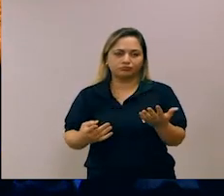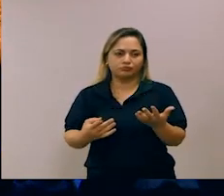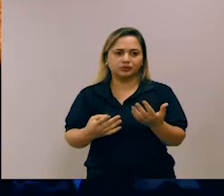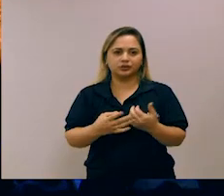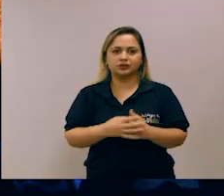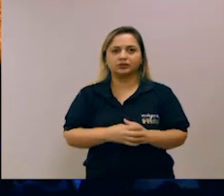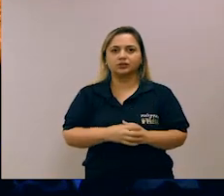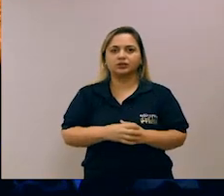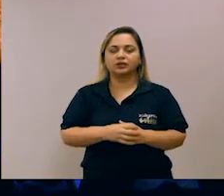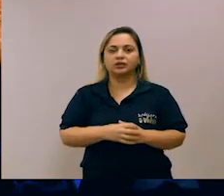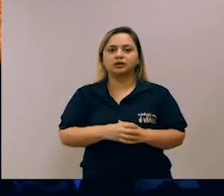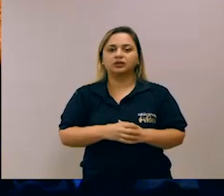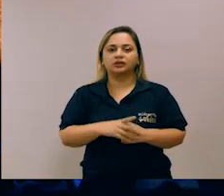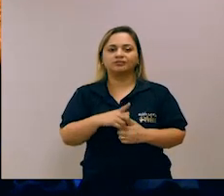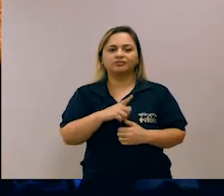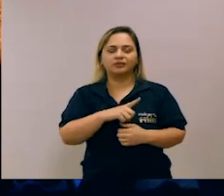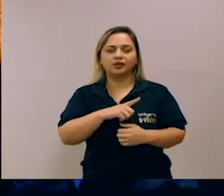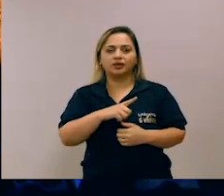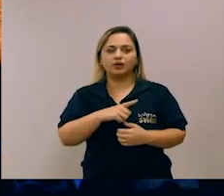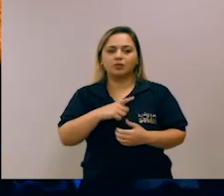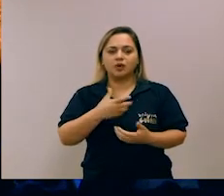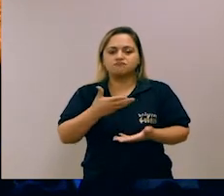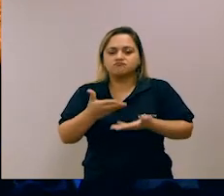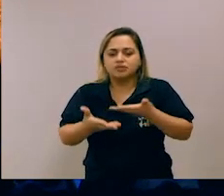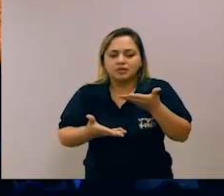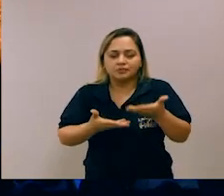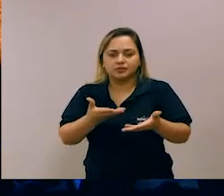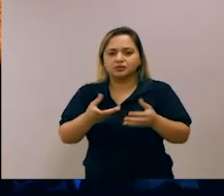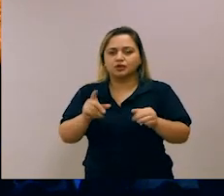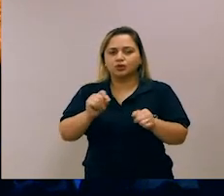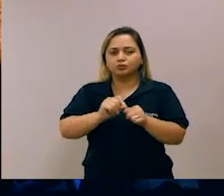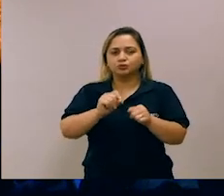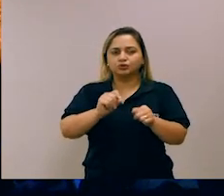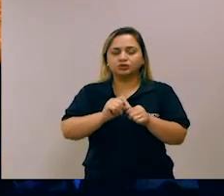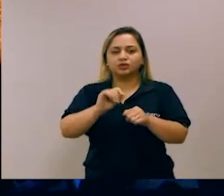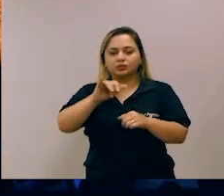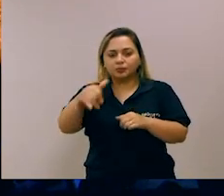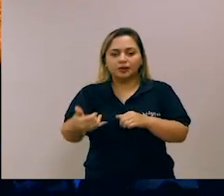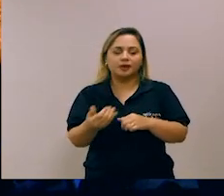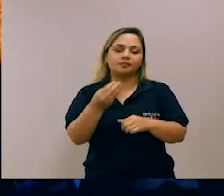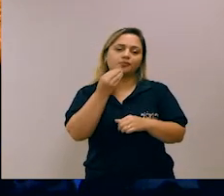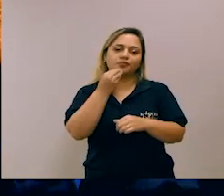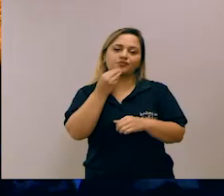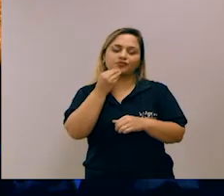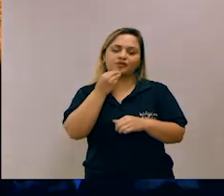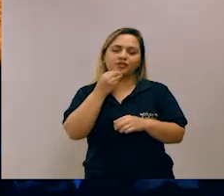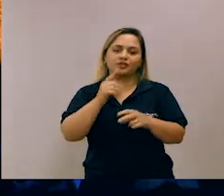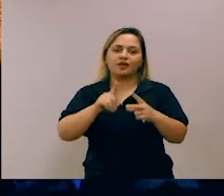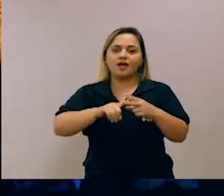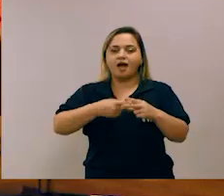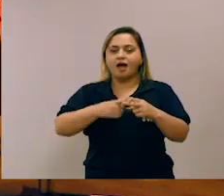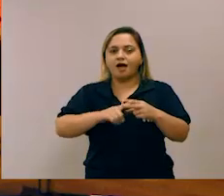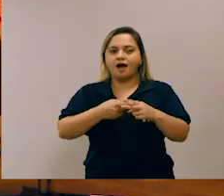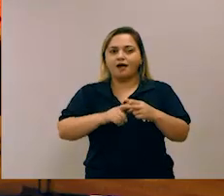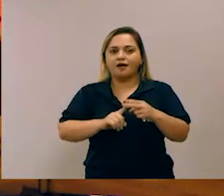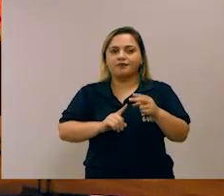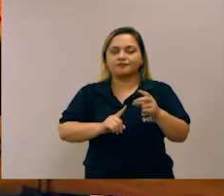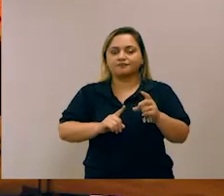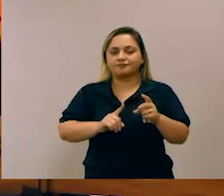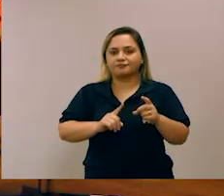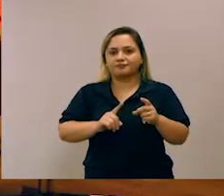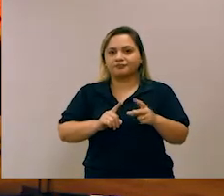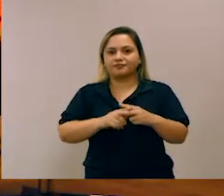I believe he has a question. So, is there preparation so that we can reuse the knowledge,